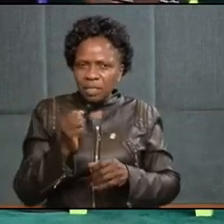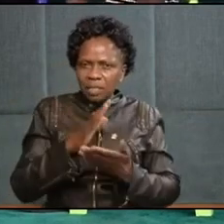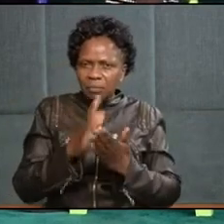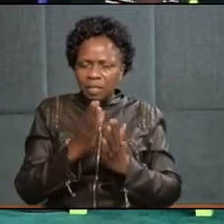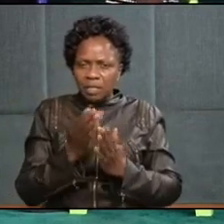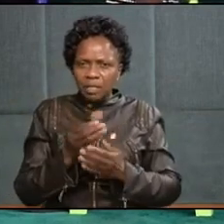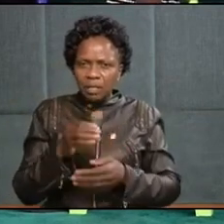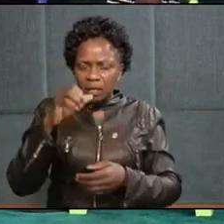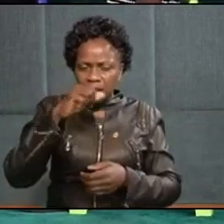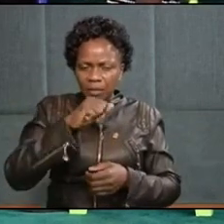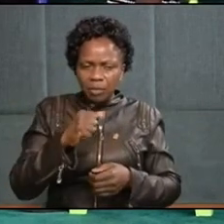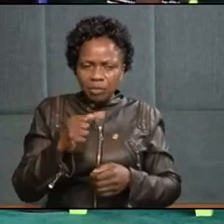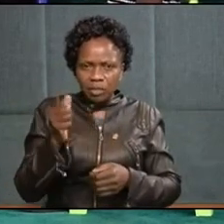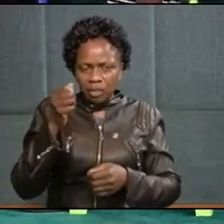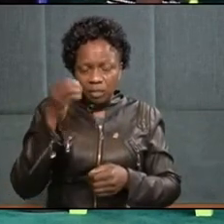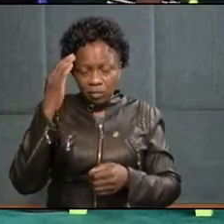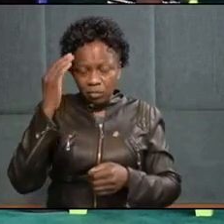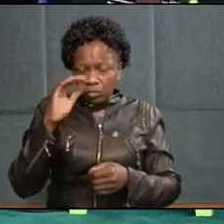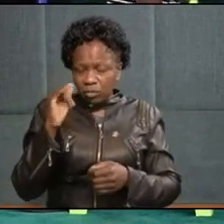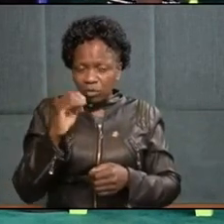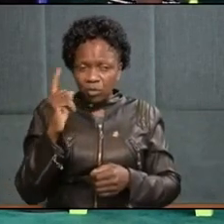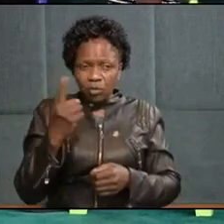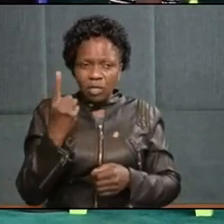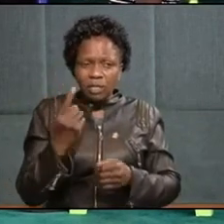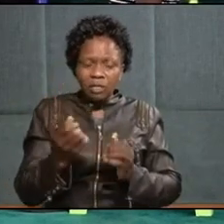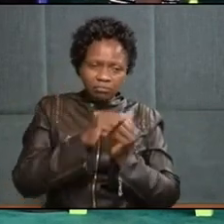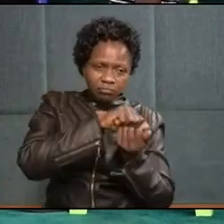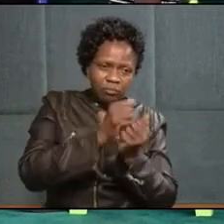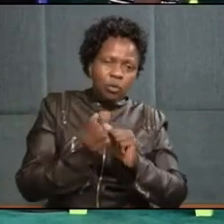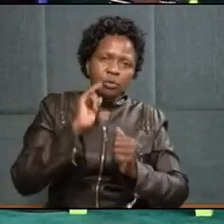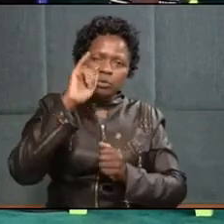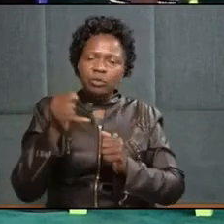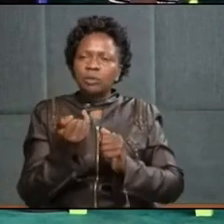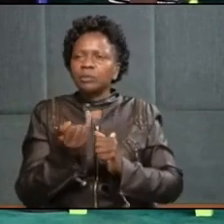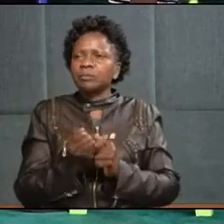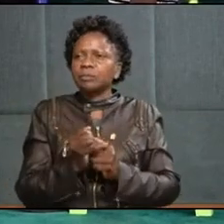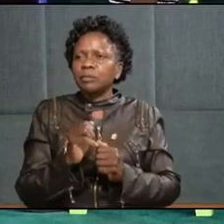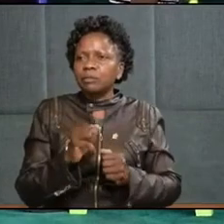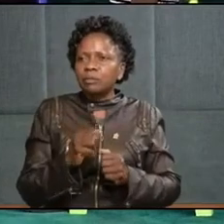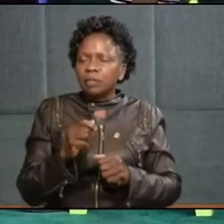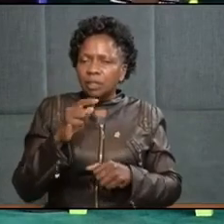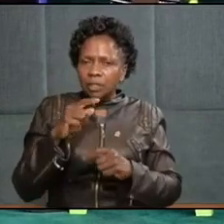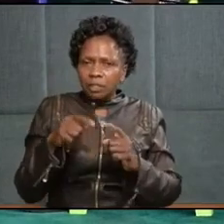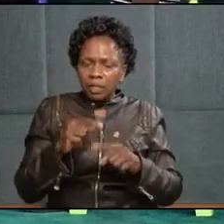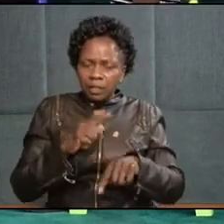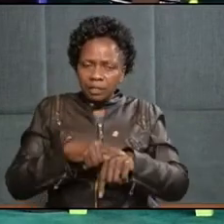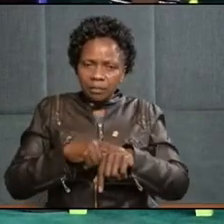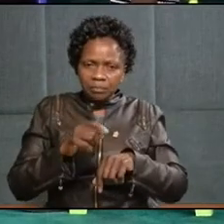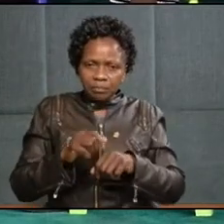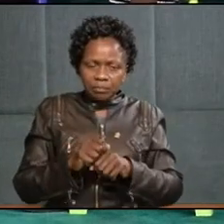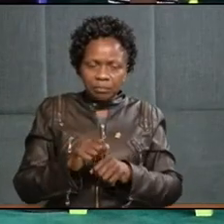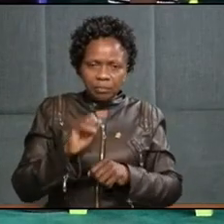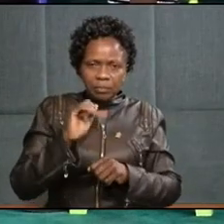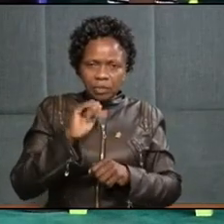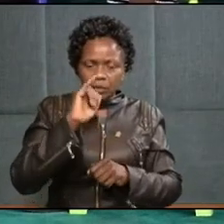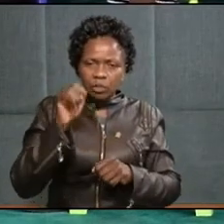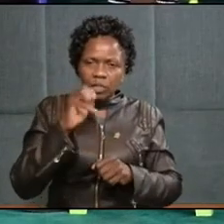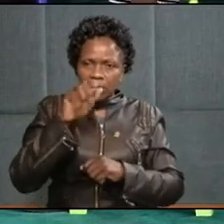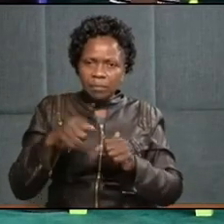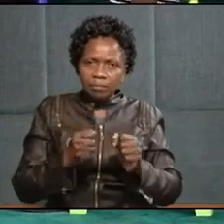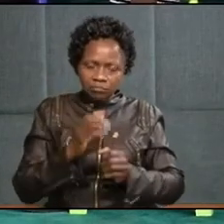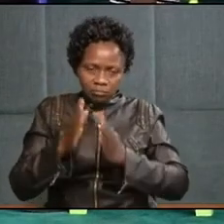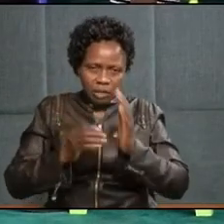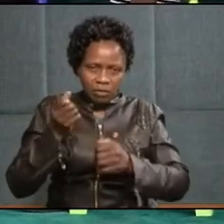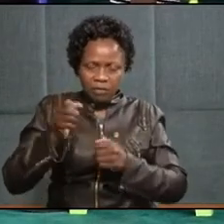Apollos only knew the baptism of John. You know, children, when John the Baptist came, he came as an ambassador of Jesus Christ.